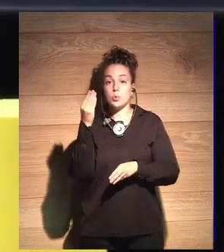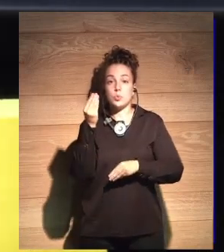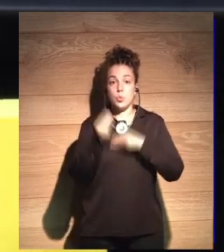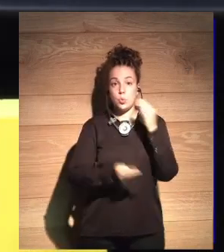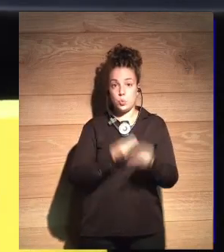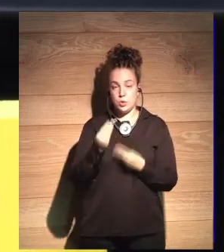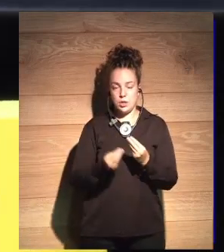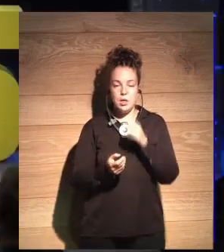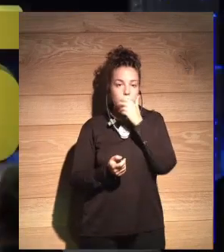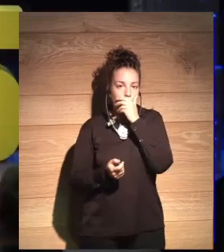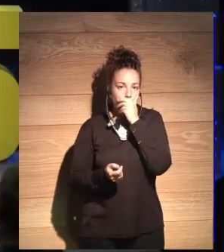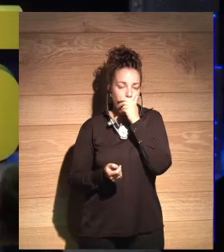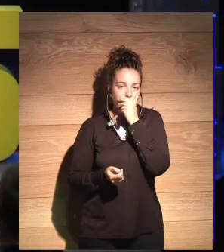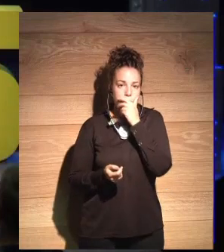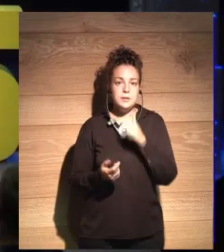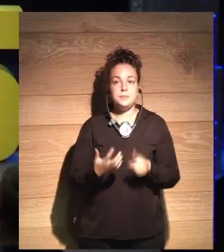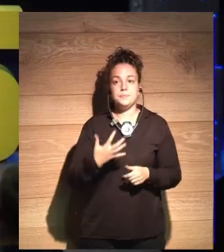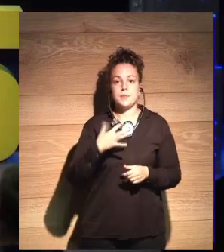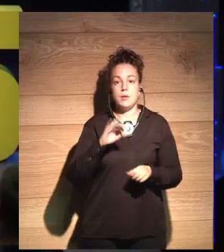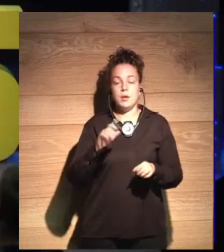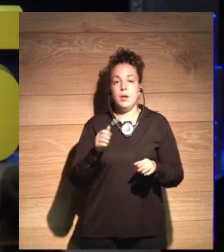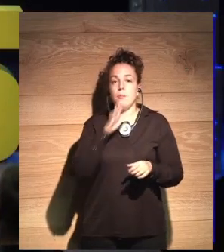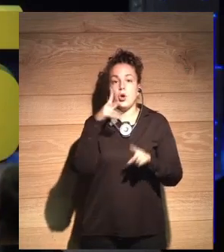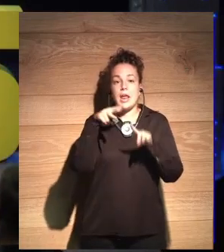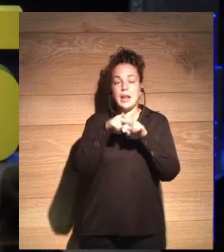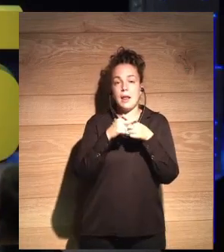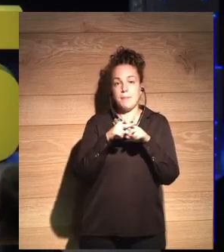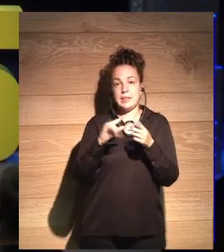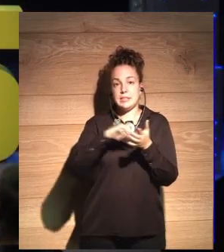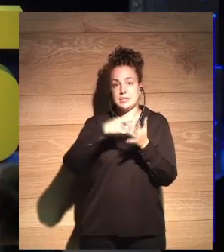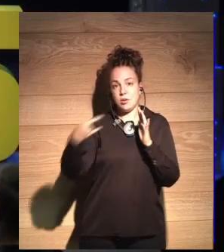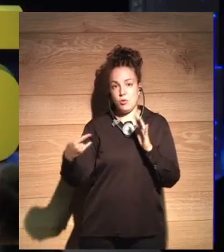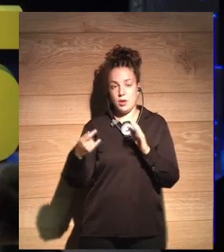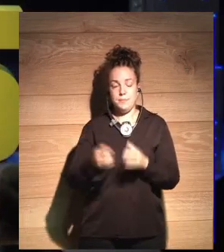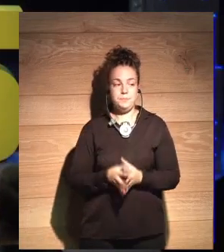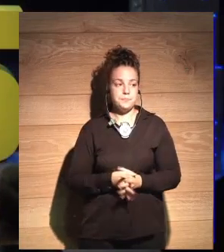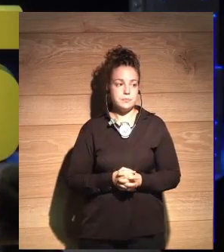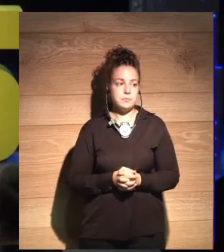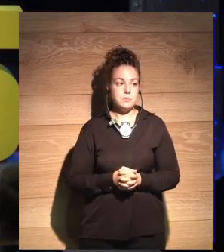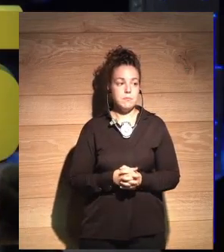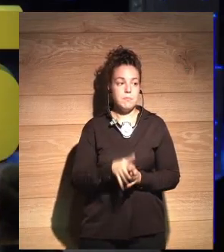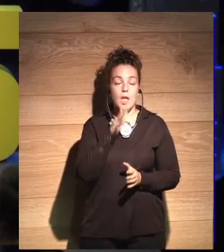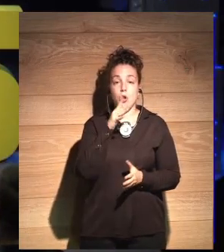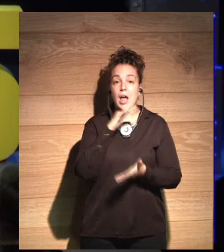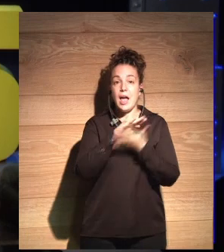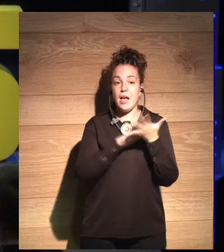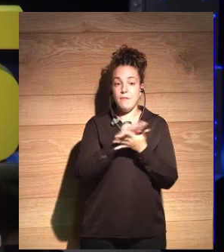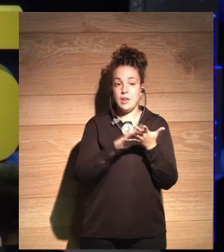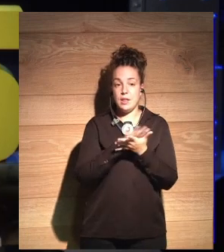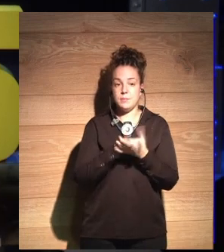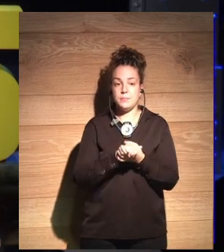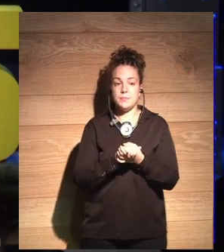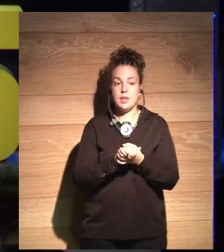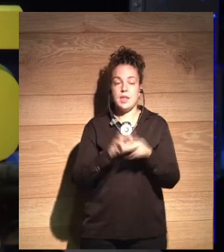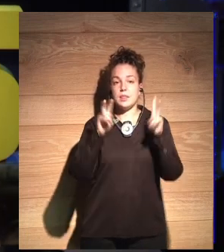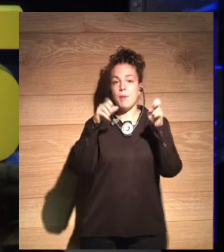based on the use of an unexpected use of technological tools to some extent. And he's going